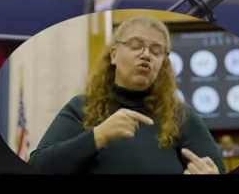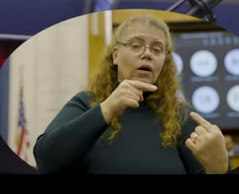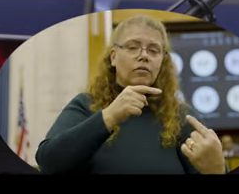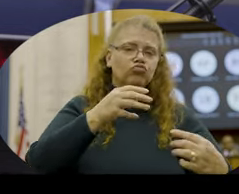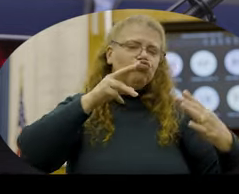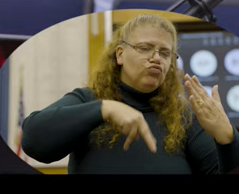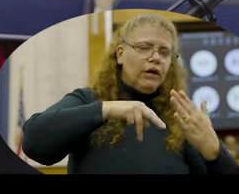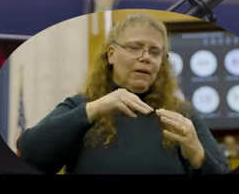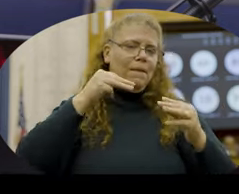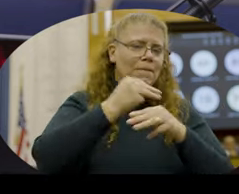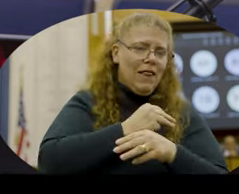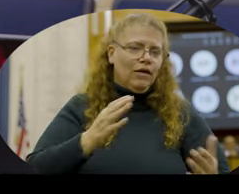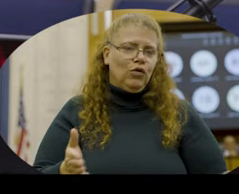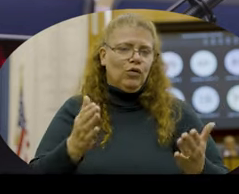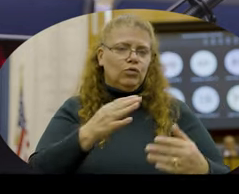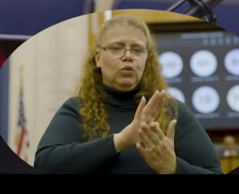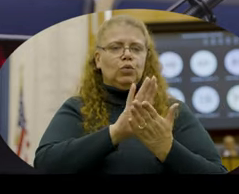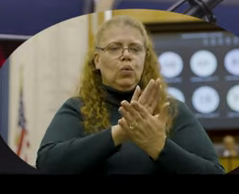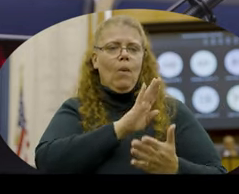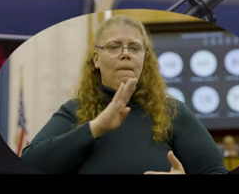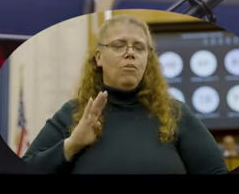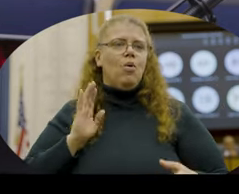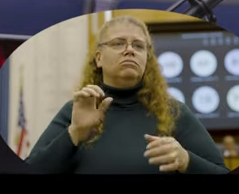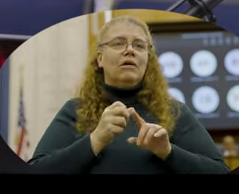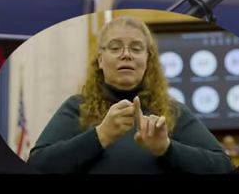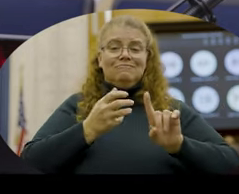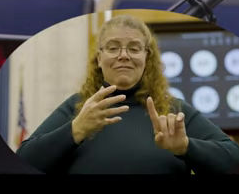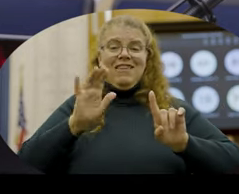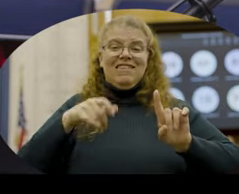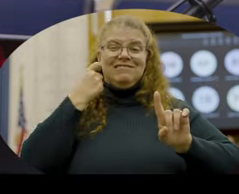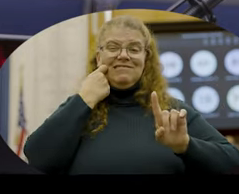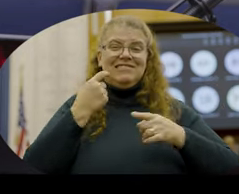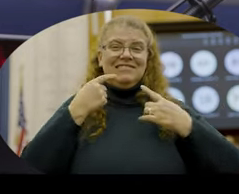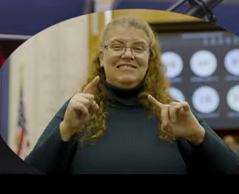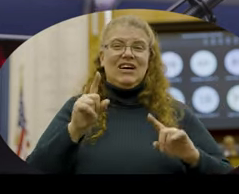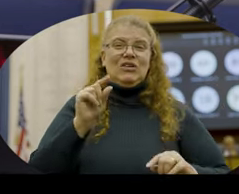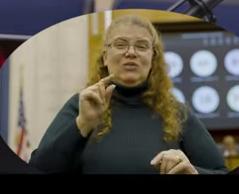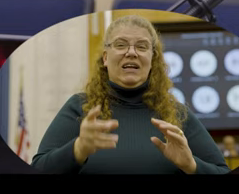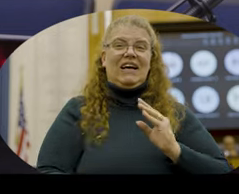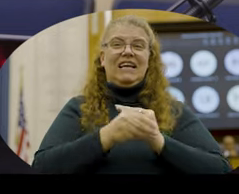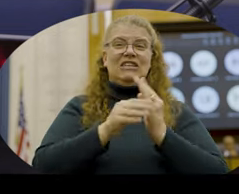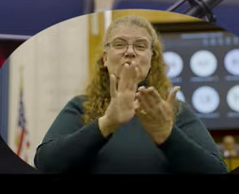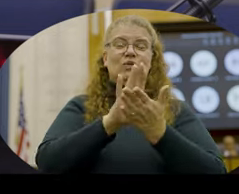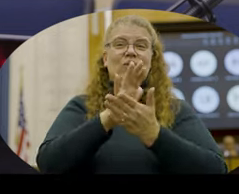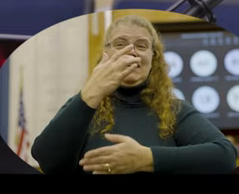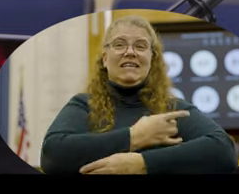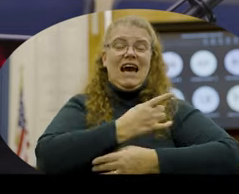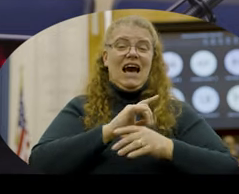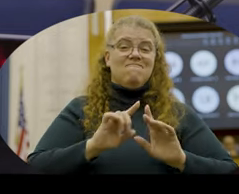The fiscal year 24 contribution, local contribution to RPS, was $221.5 million, is